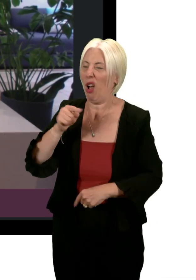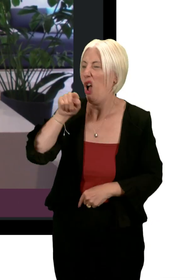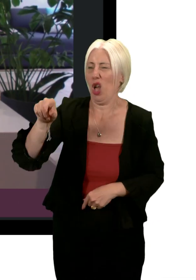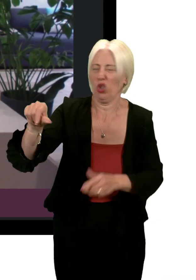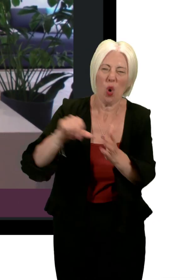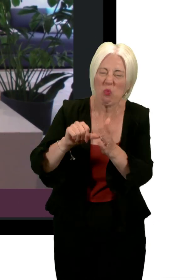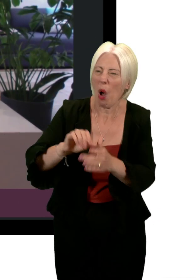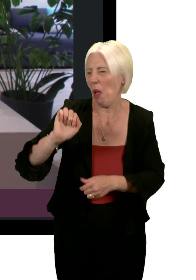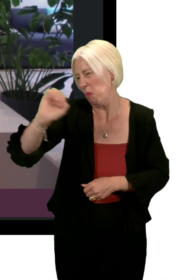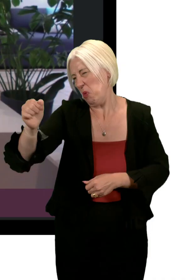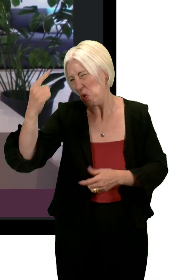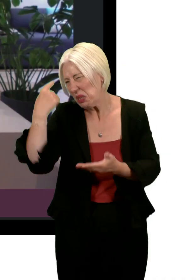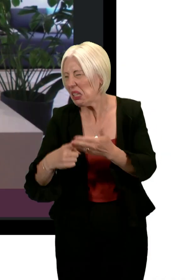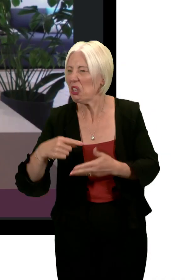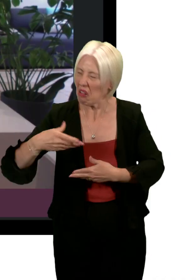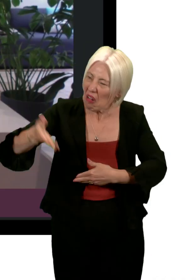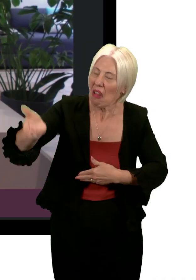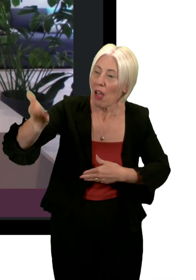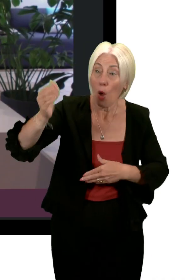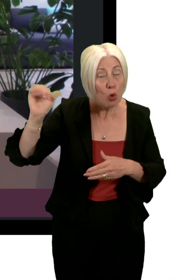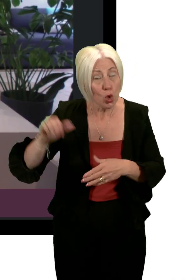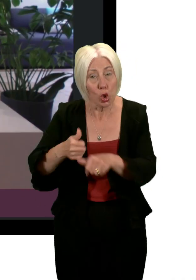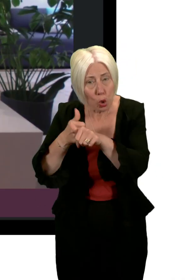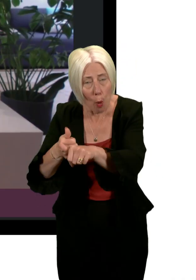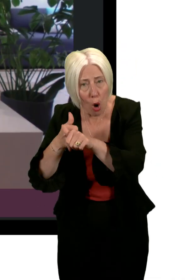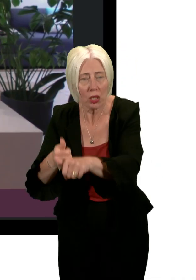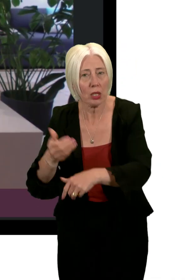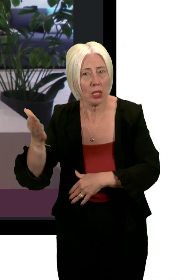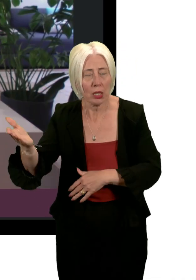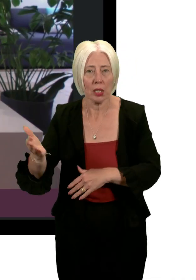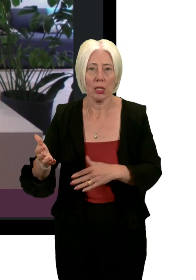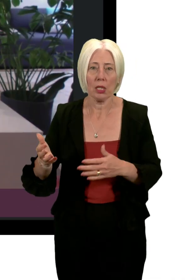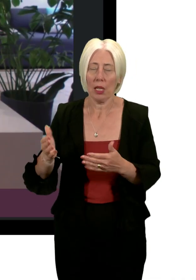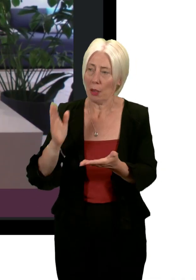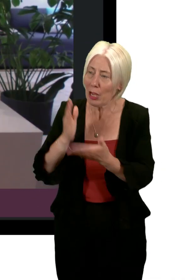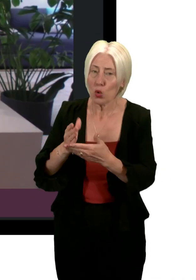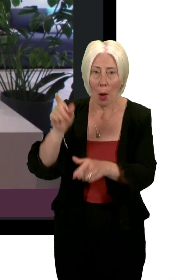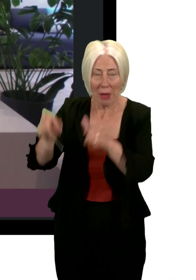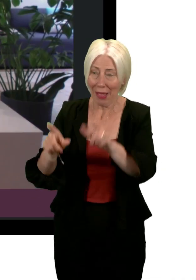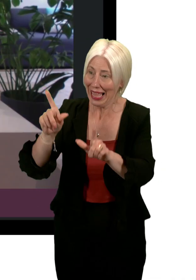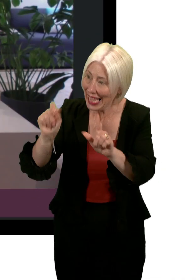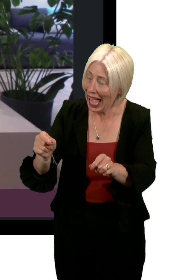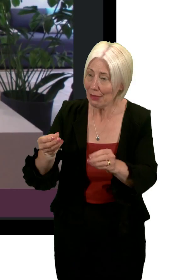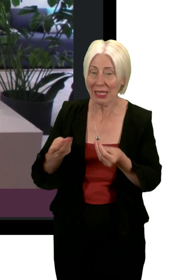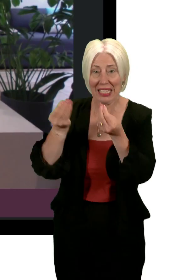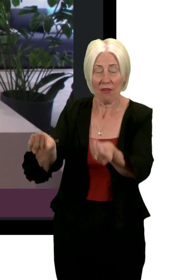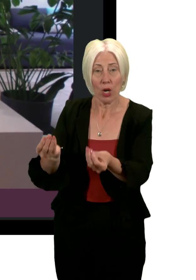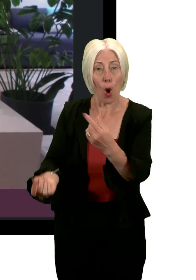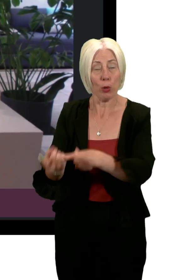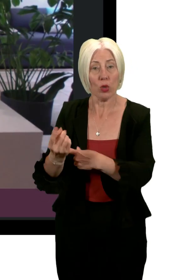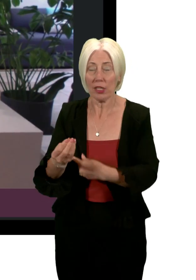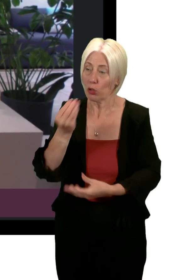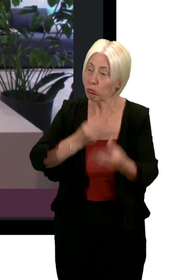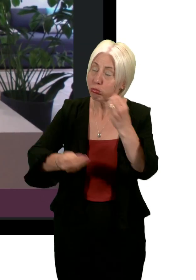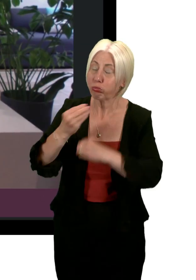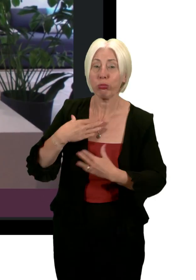about protecting people, helping people, supporting people who need to have the ability to eat healthily. In terms of my